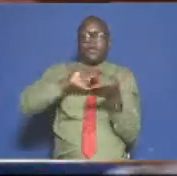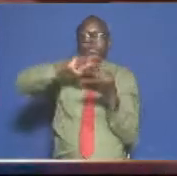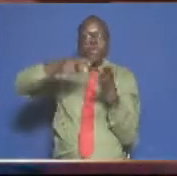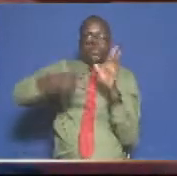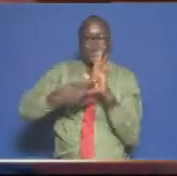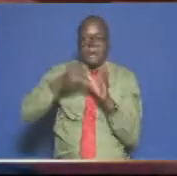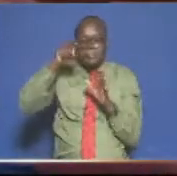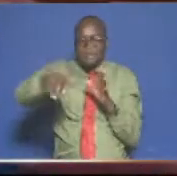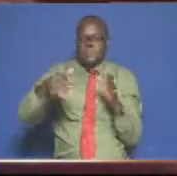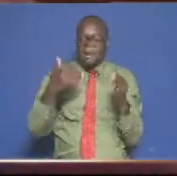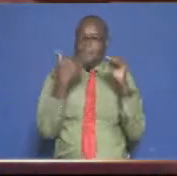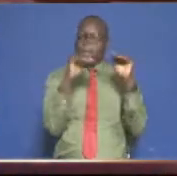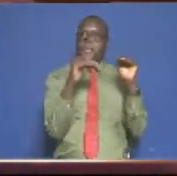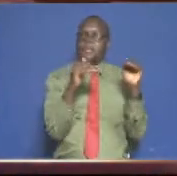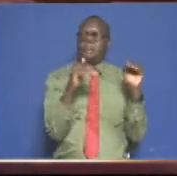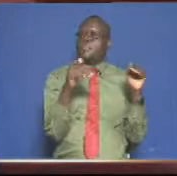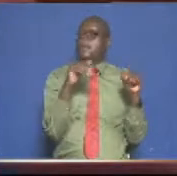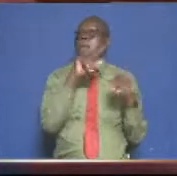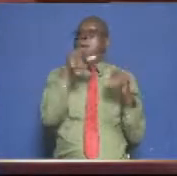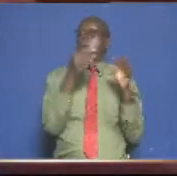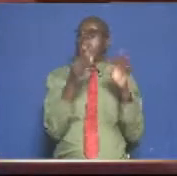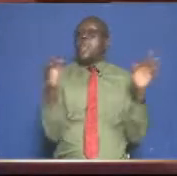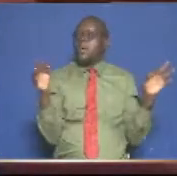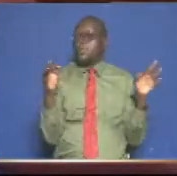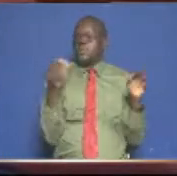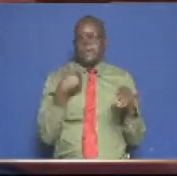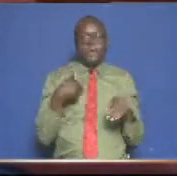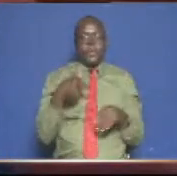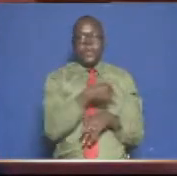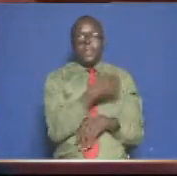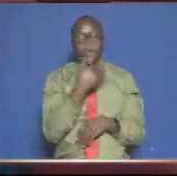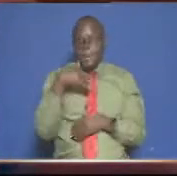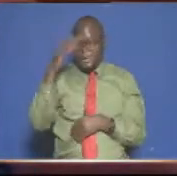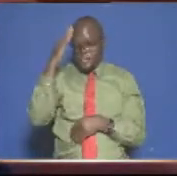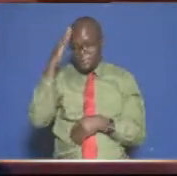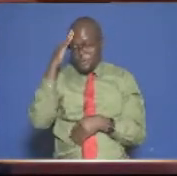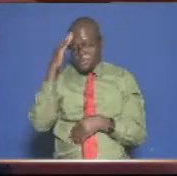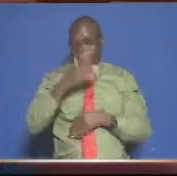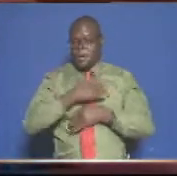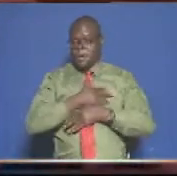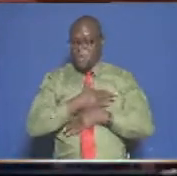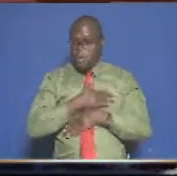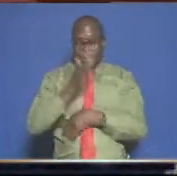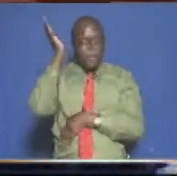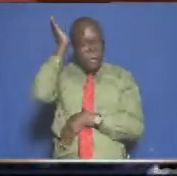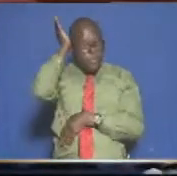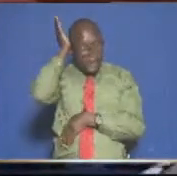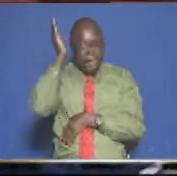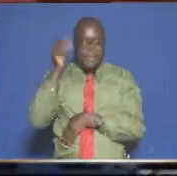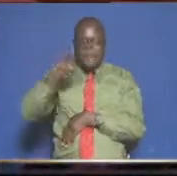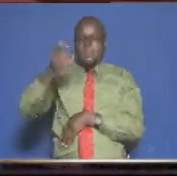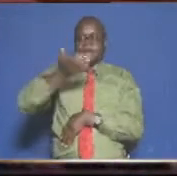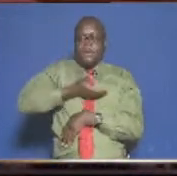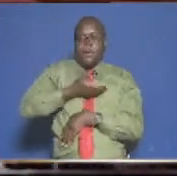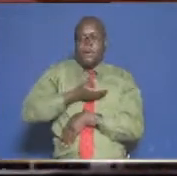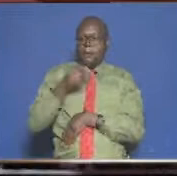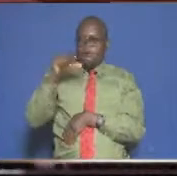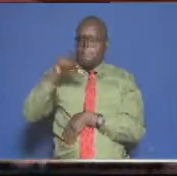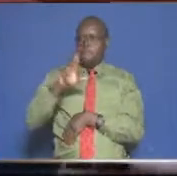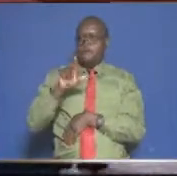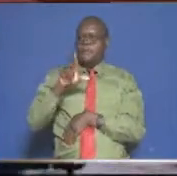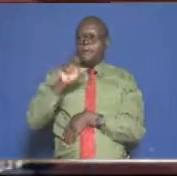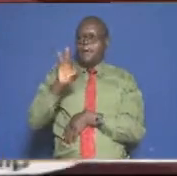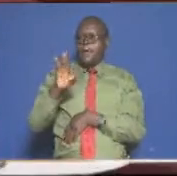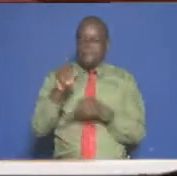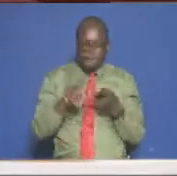must have a period. Mr. Speaker, we want to know if Honorable Duale is the owner of Gulf Energy, if Honorable Duale is